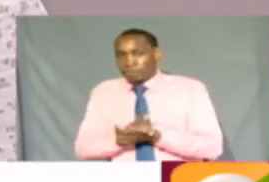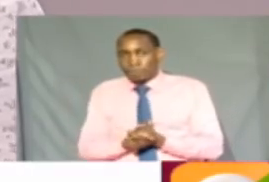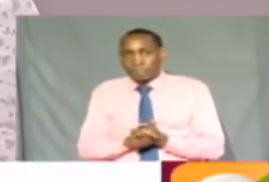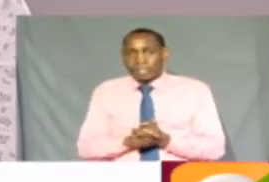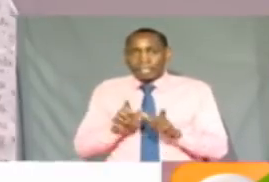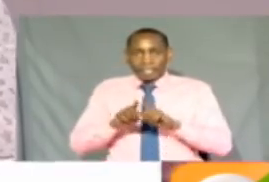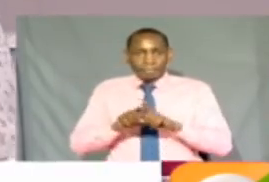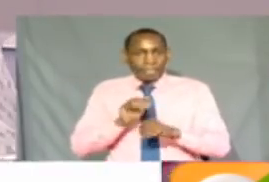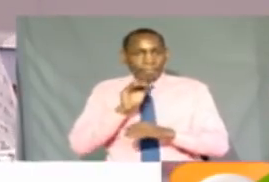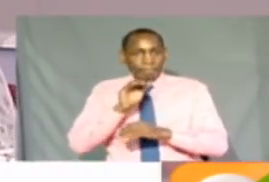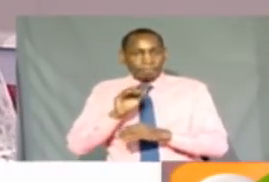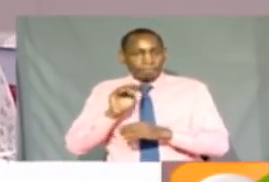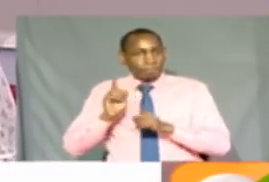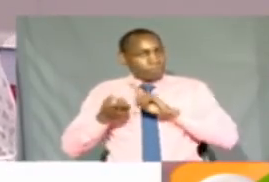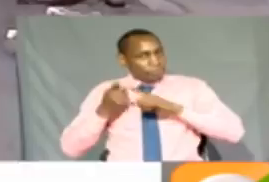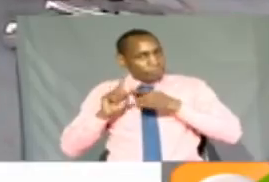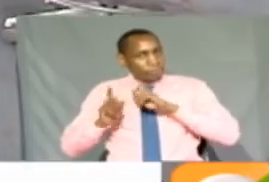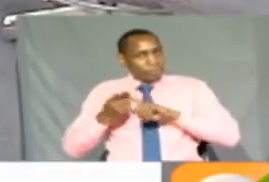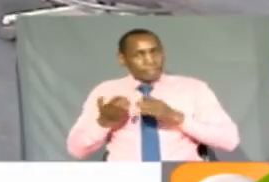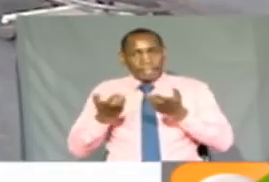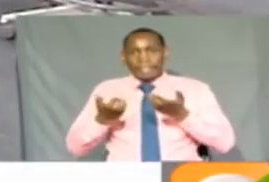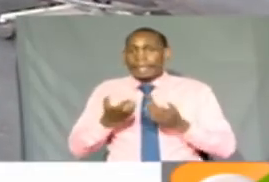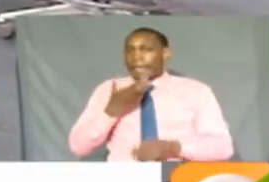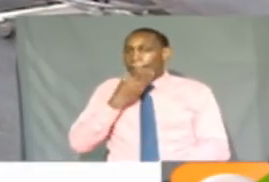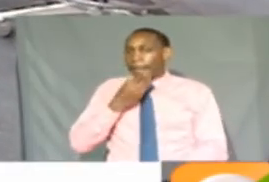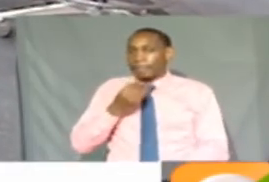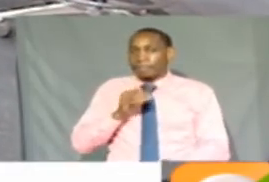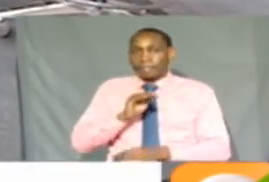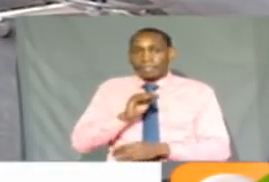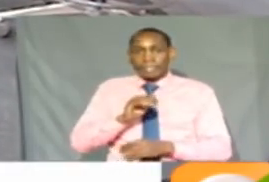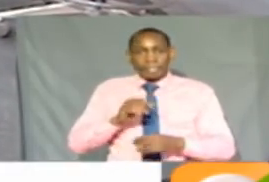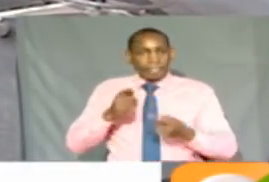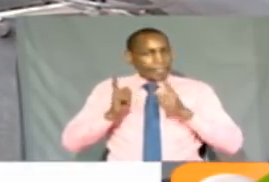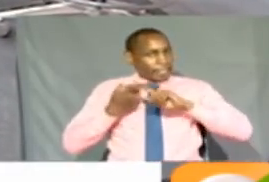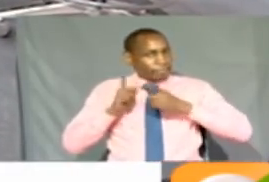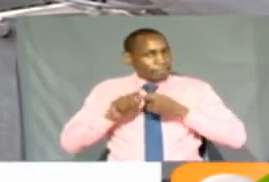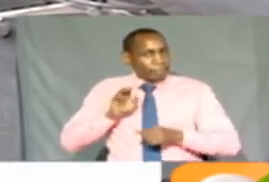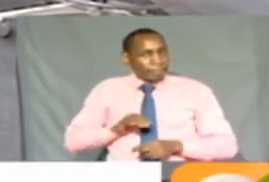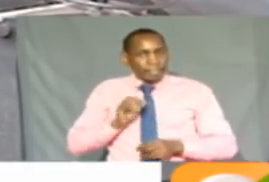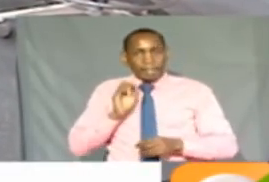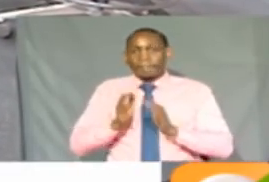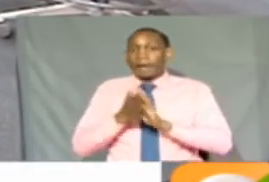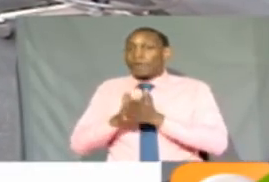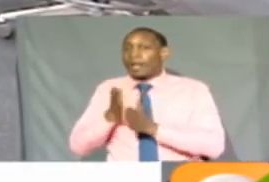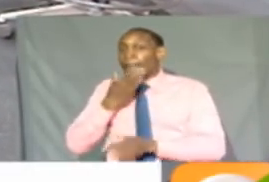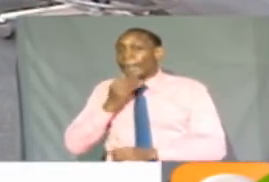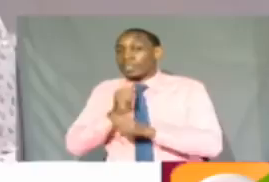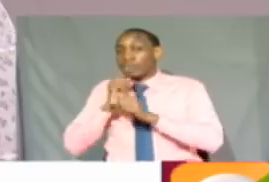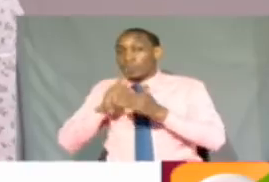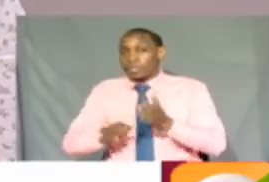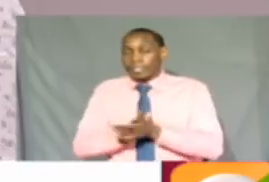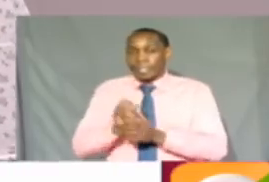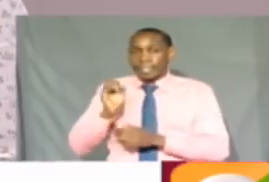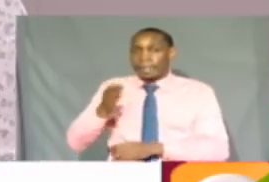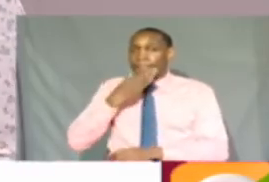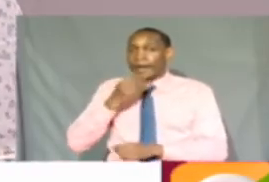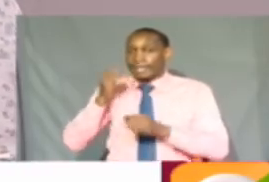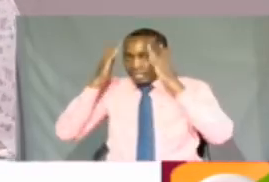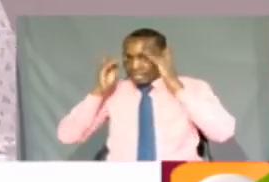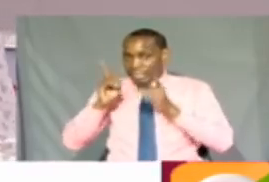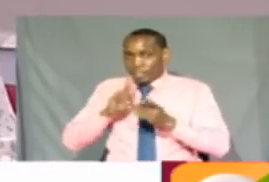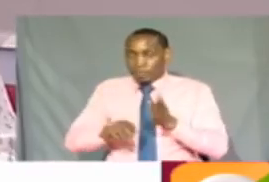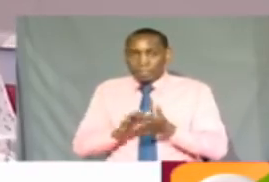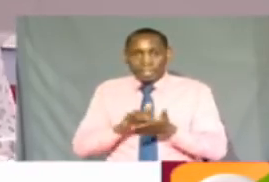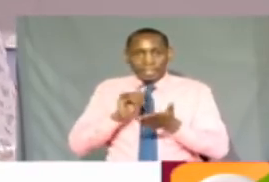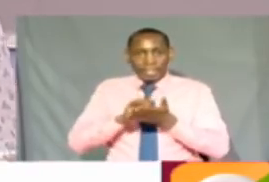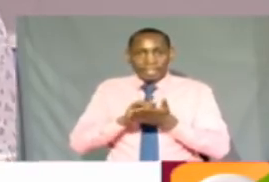and ask yourself, what if you don't have a man? You have to ask yourself as a woman every day, what if there's no man? Mm. What if the men decided when you ask you, wow,